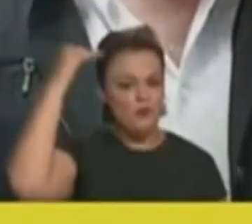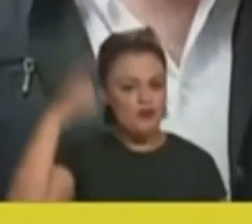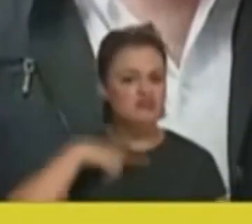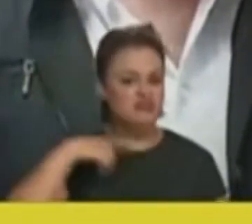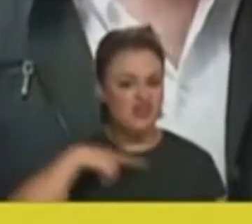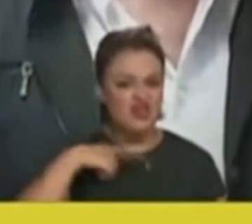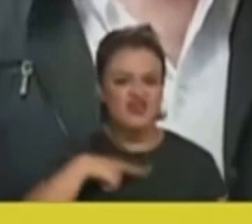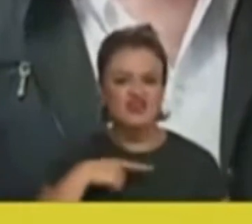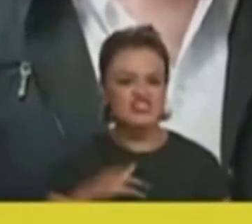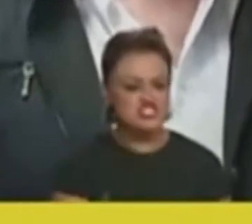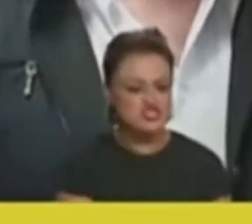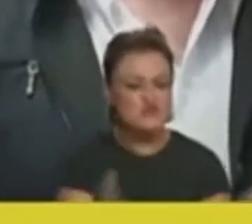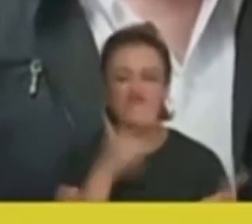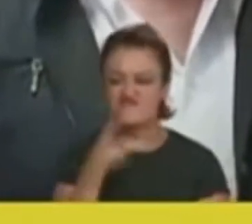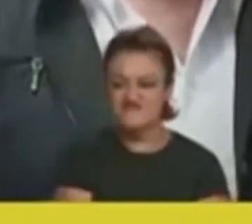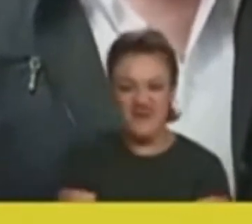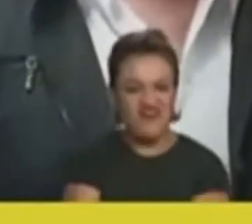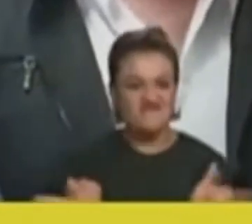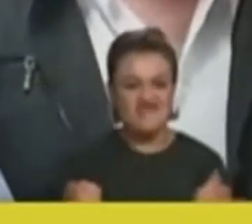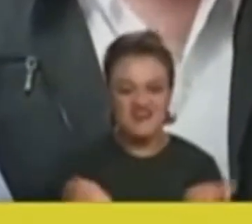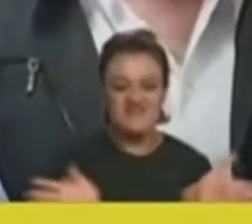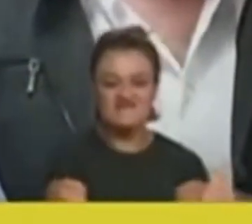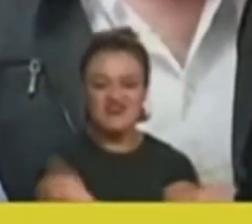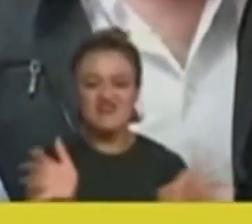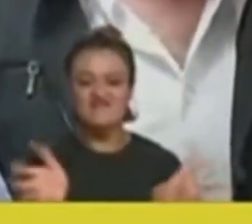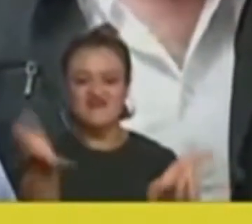encouraging other people to do that by social media,